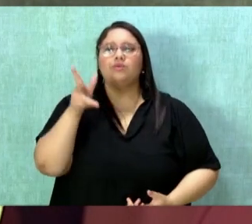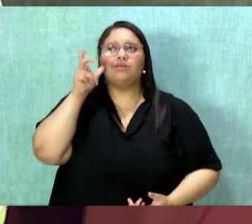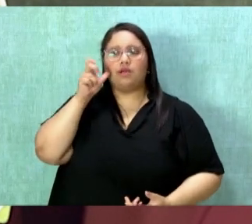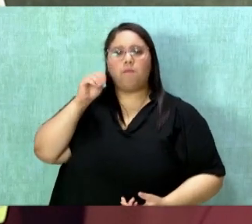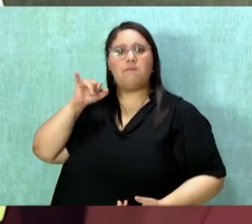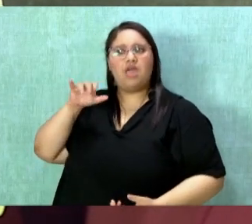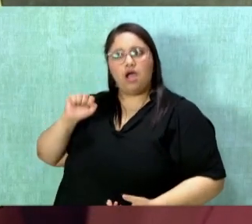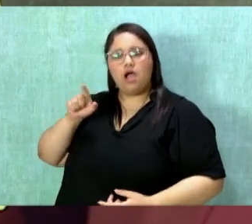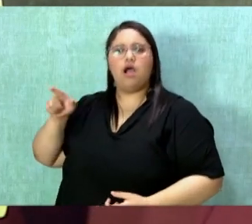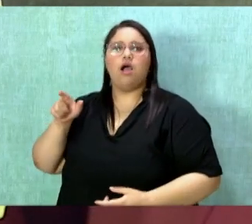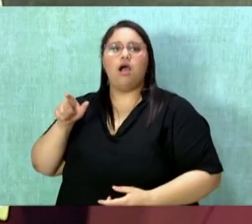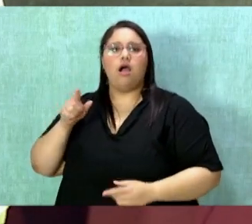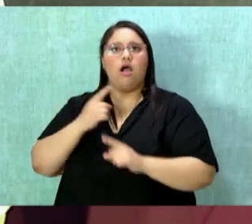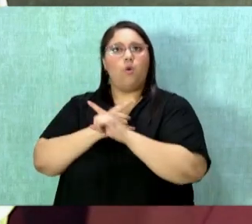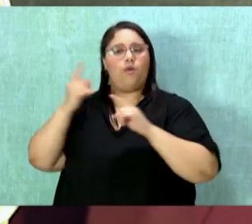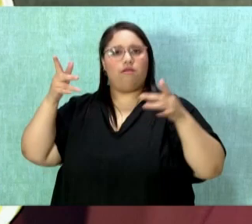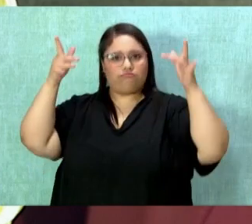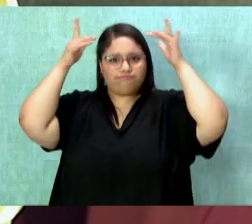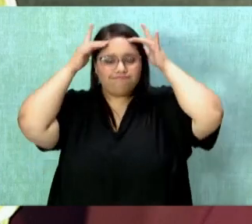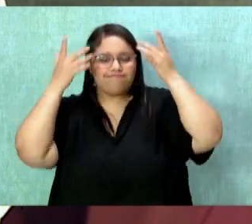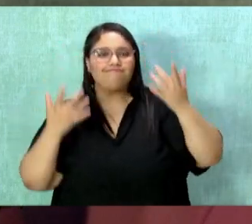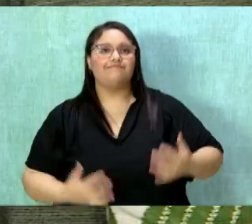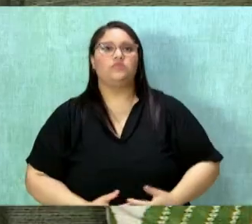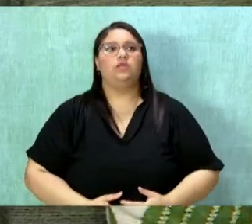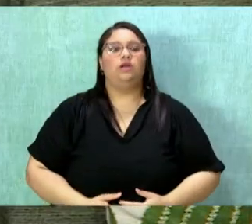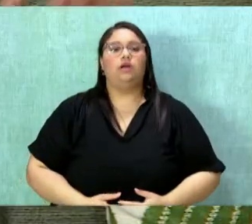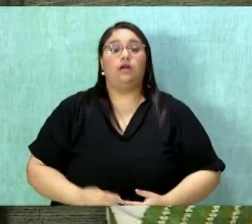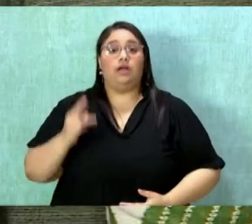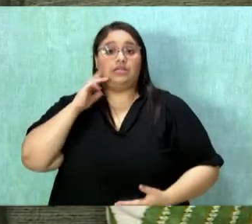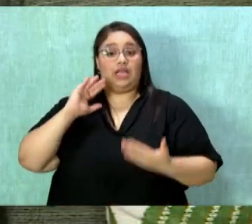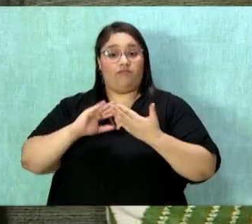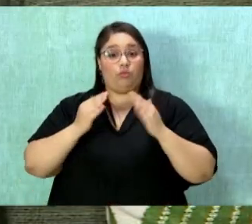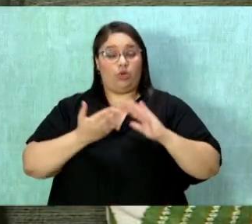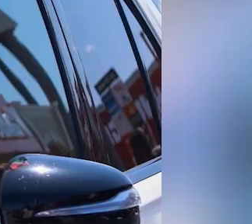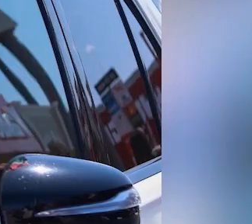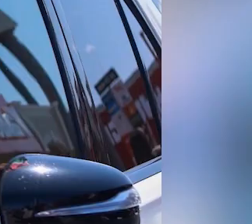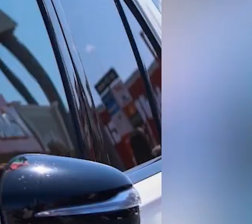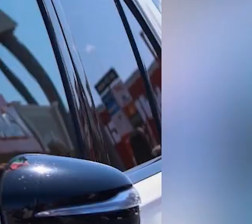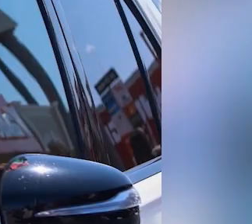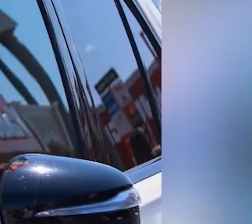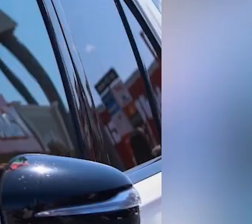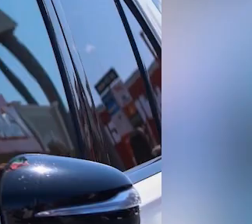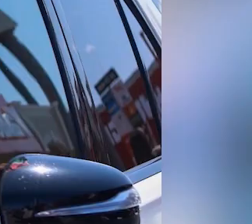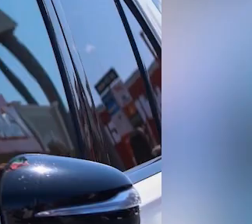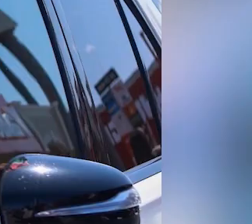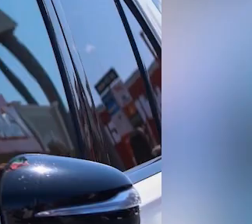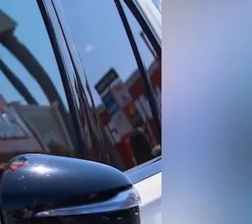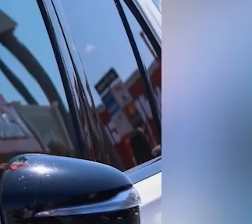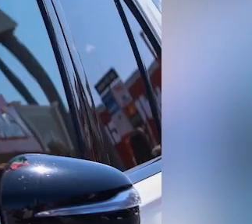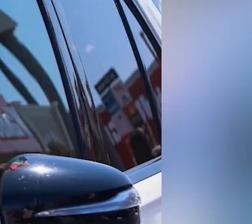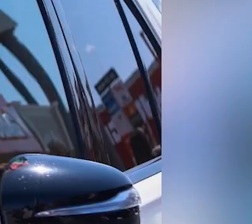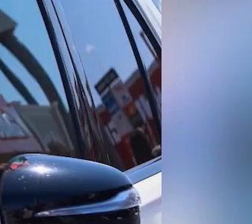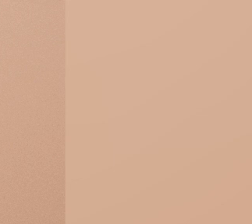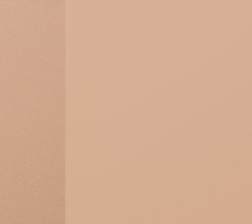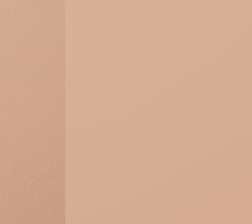heard of Mia's, Mia's win? The deaf community was ecstatic. They were ecstatic due to the